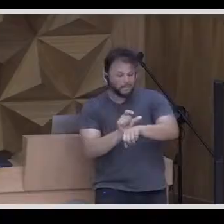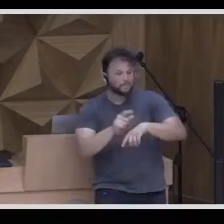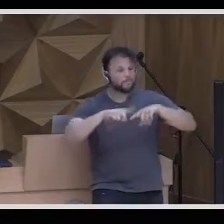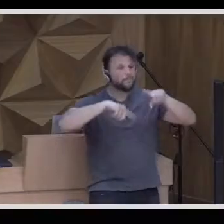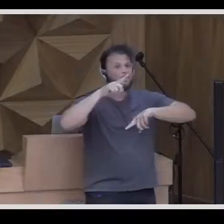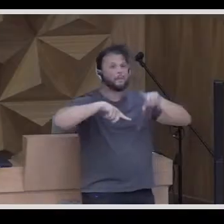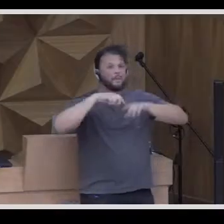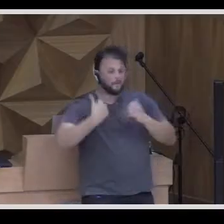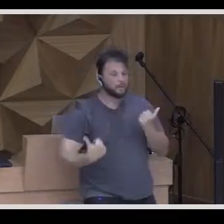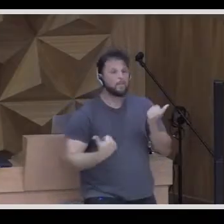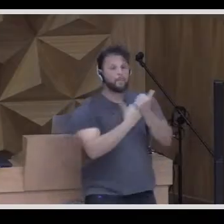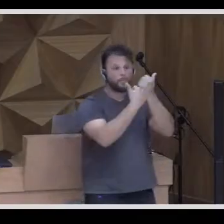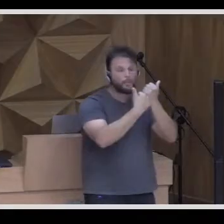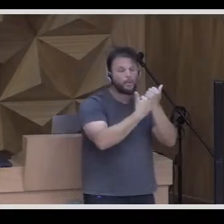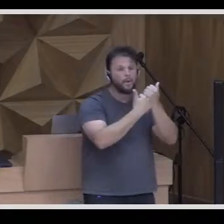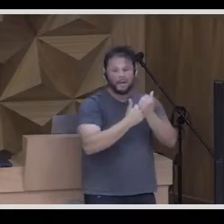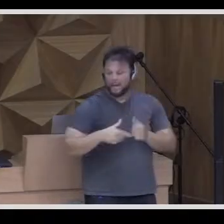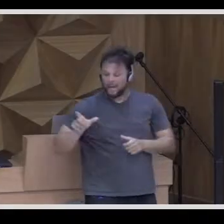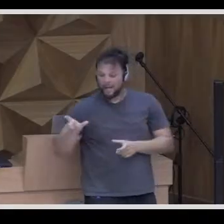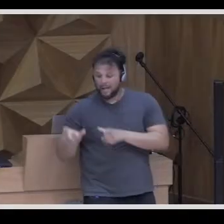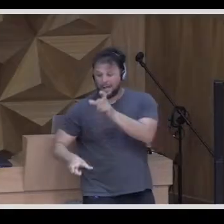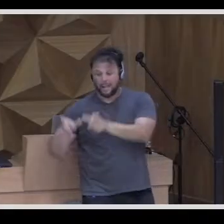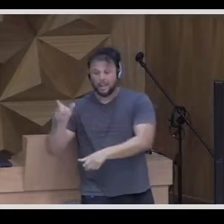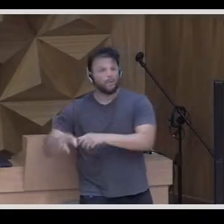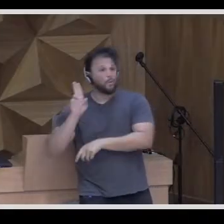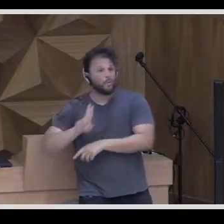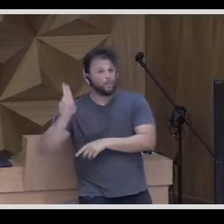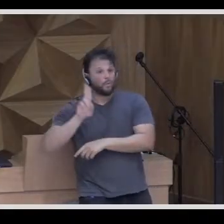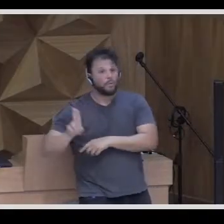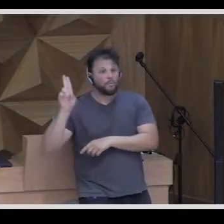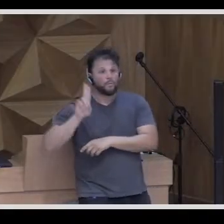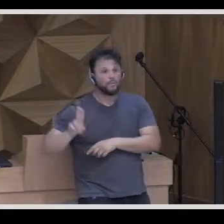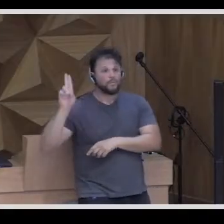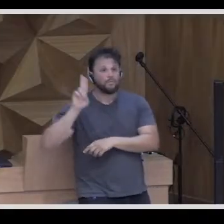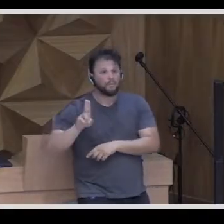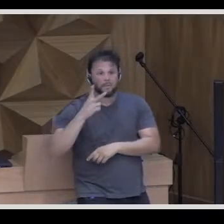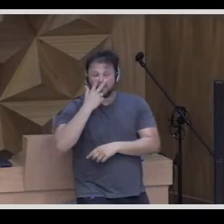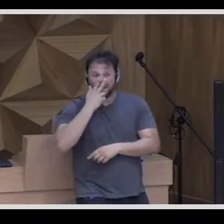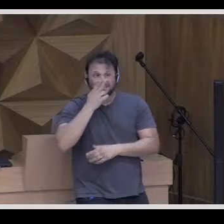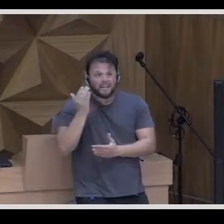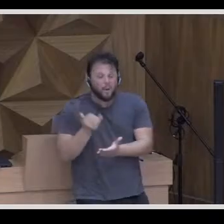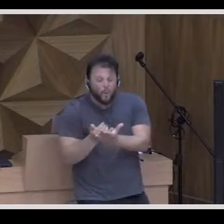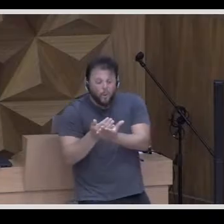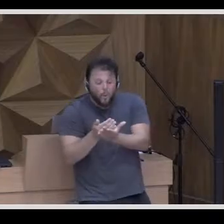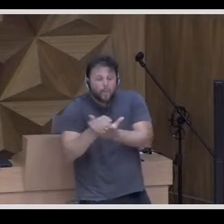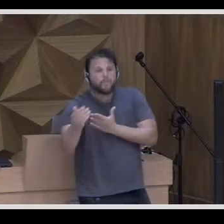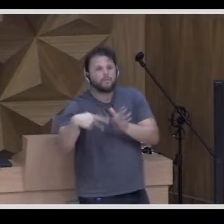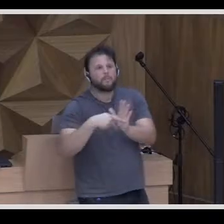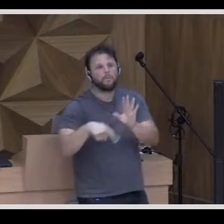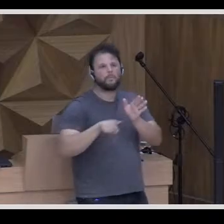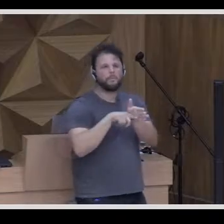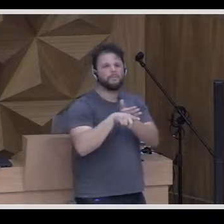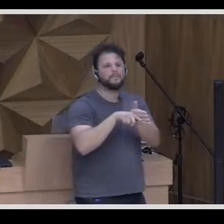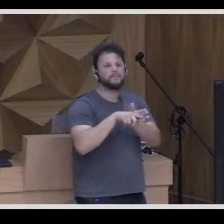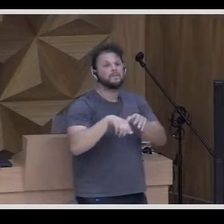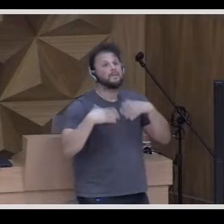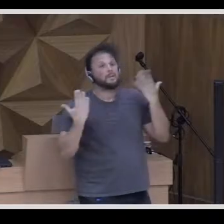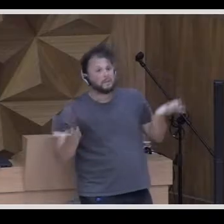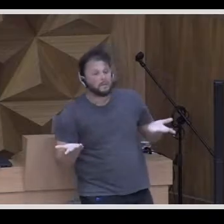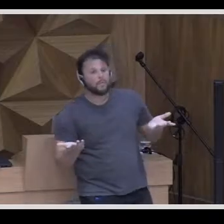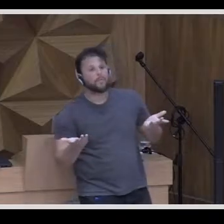and using that as kind of the starting point for their research. So rather than, here's a problem, we want to solve